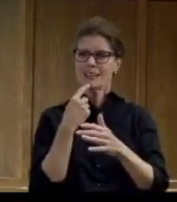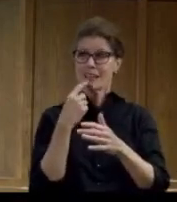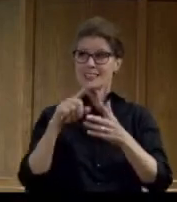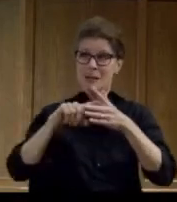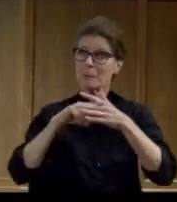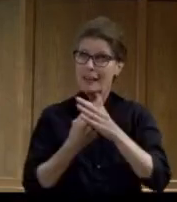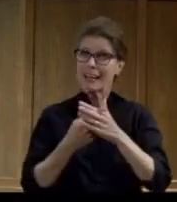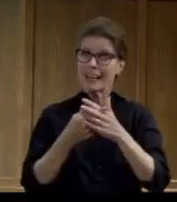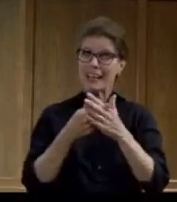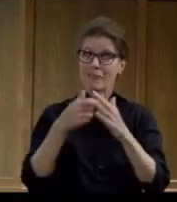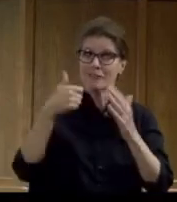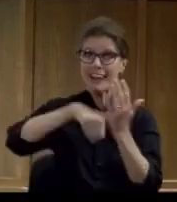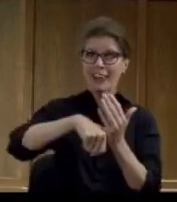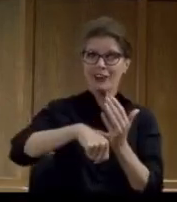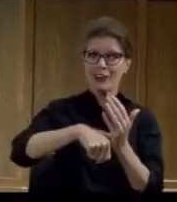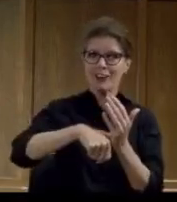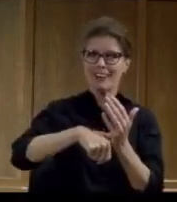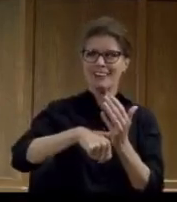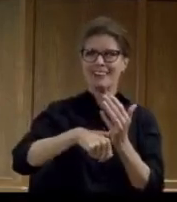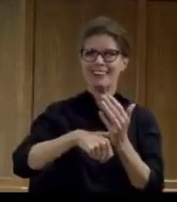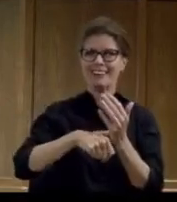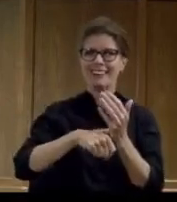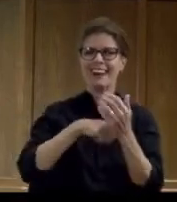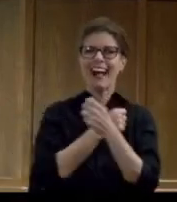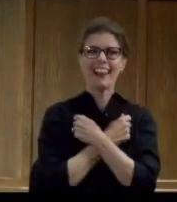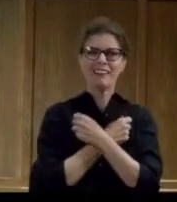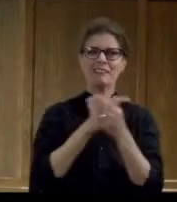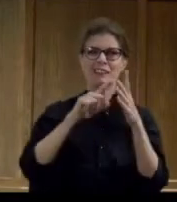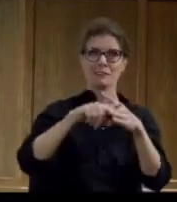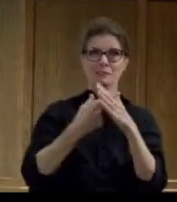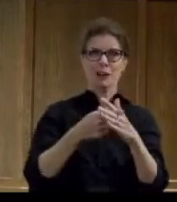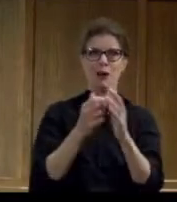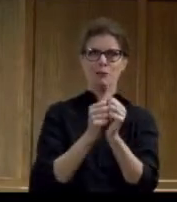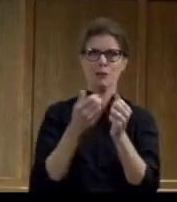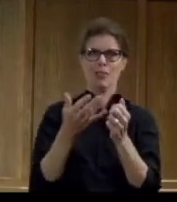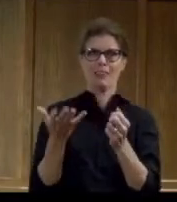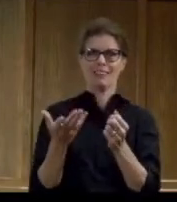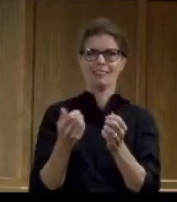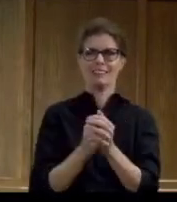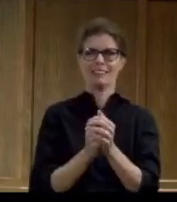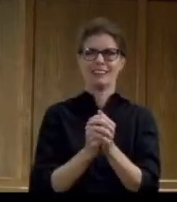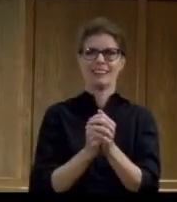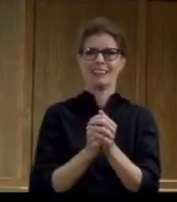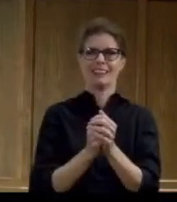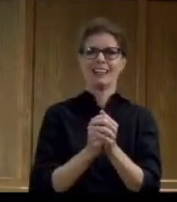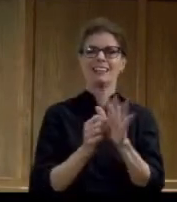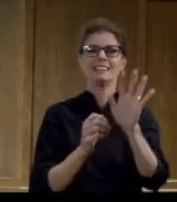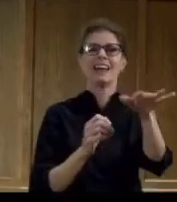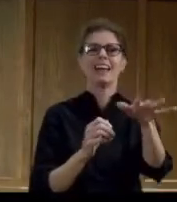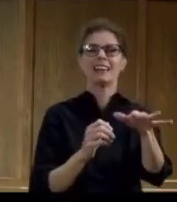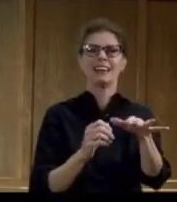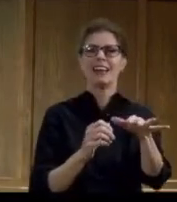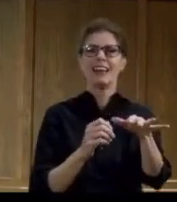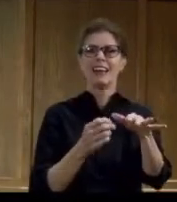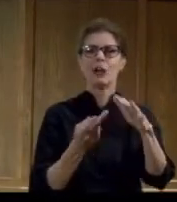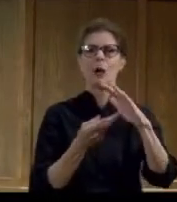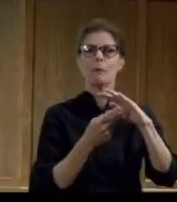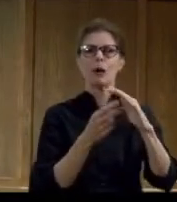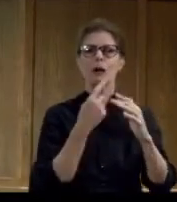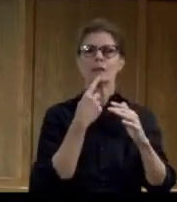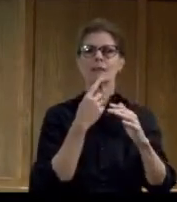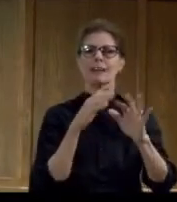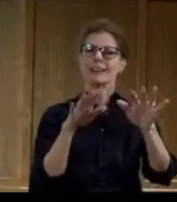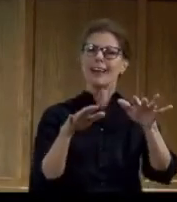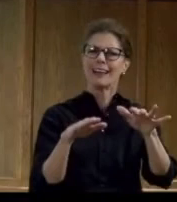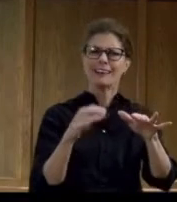that he starts with this. In other words, I almost get the sense that one of the things Paul is saying is he's saying, guys, if you live your